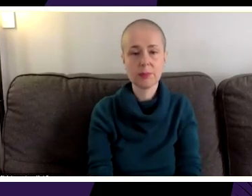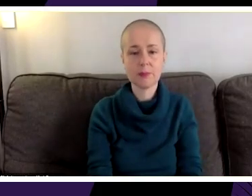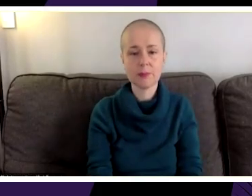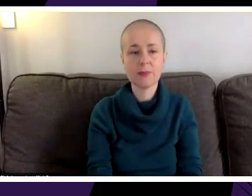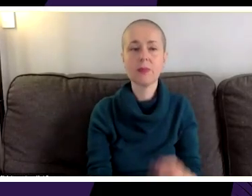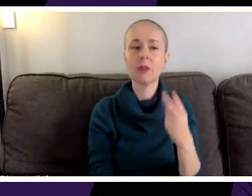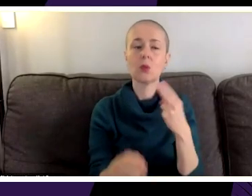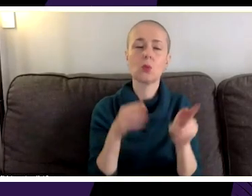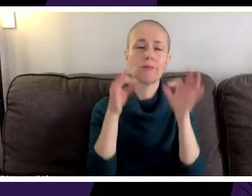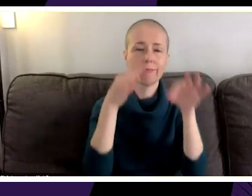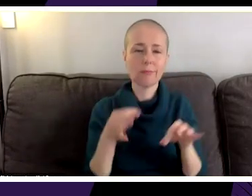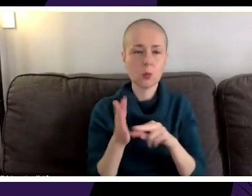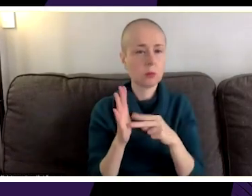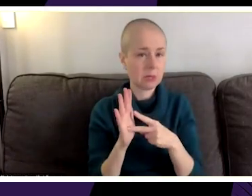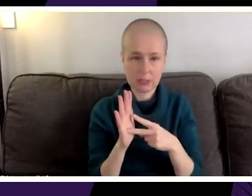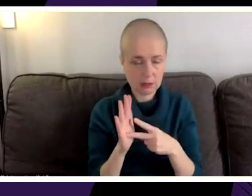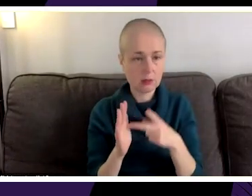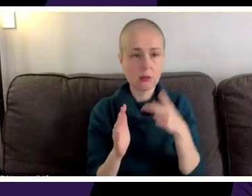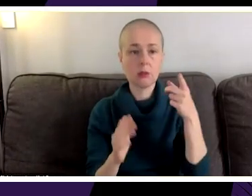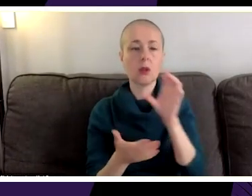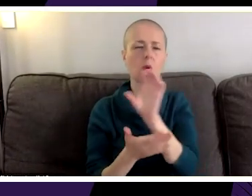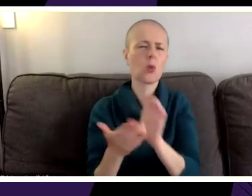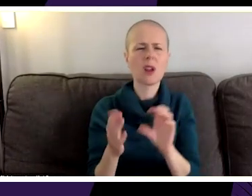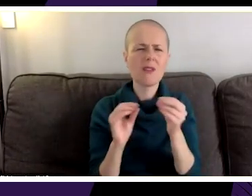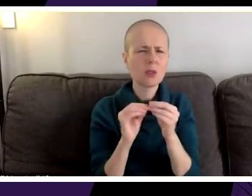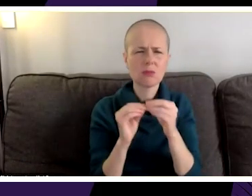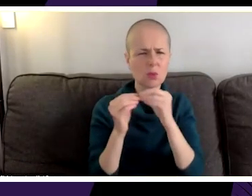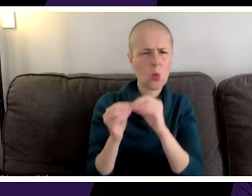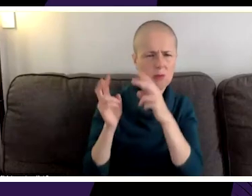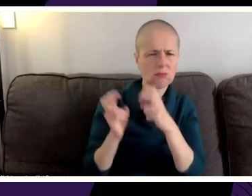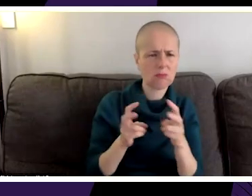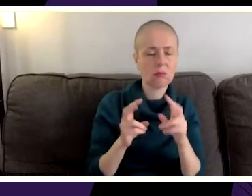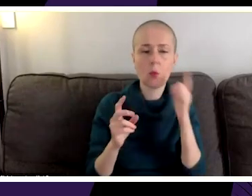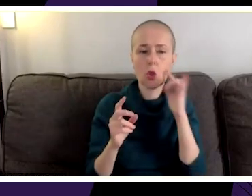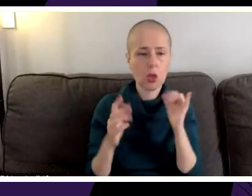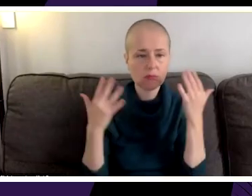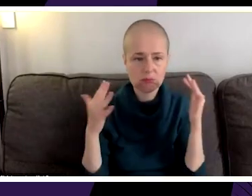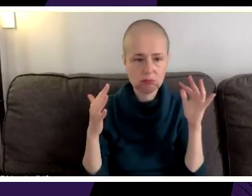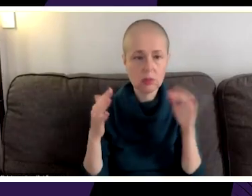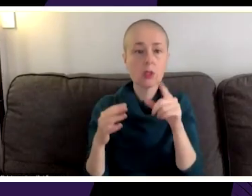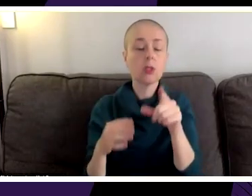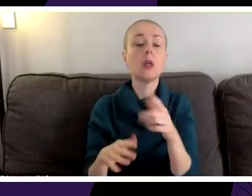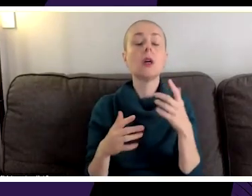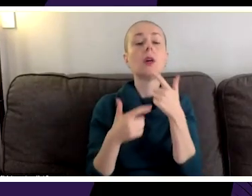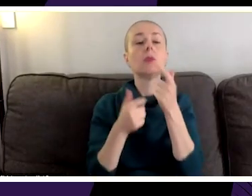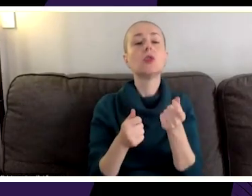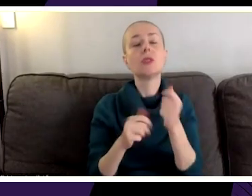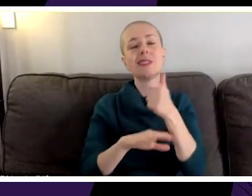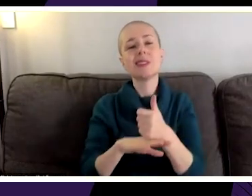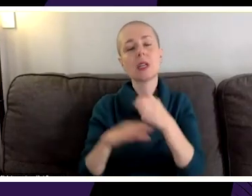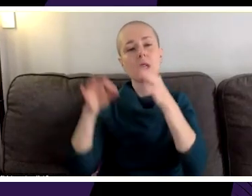quick definition of what I mean by a choreographic score, I'm interested in this idea of a set of